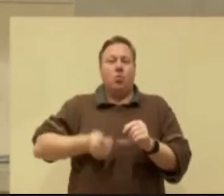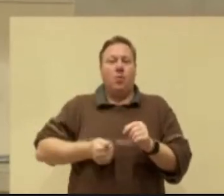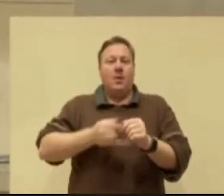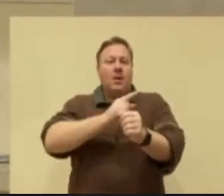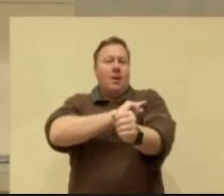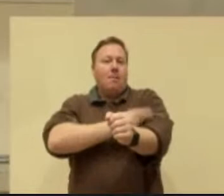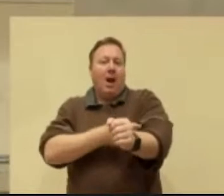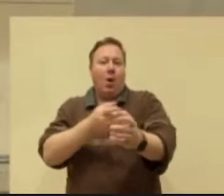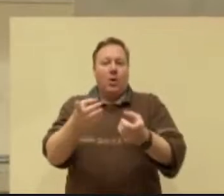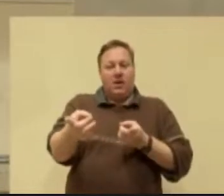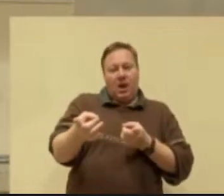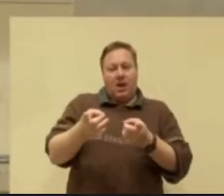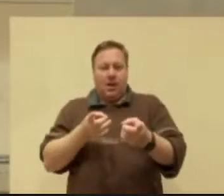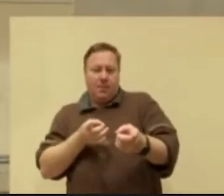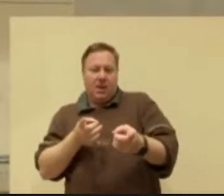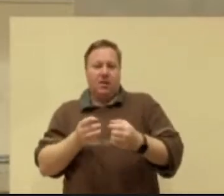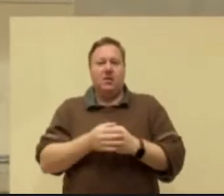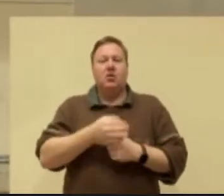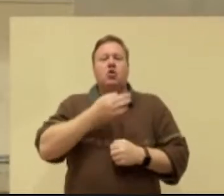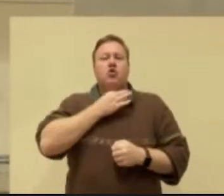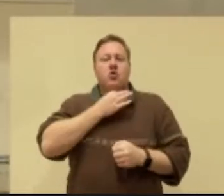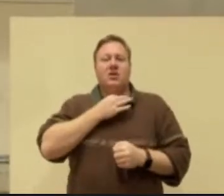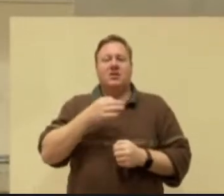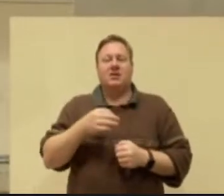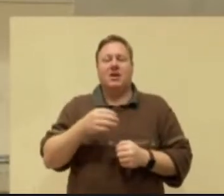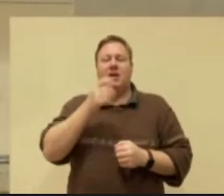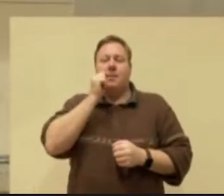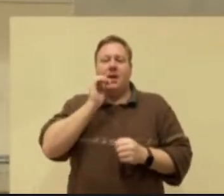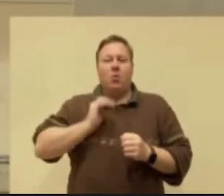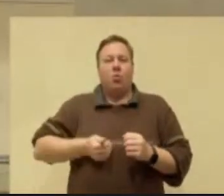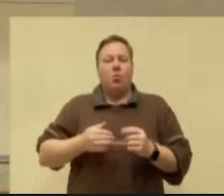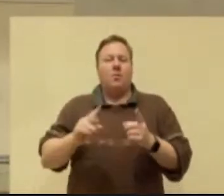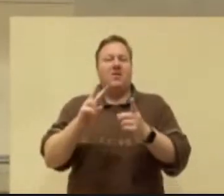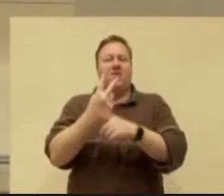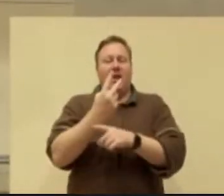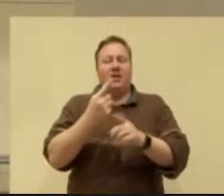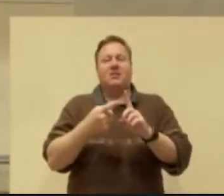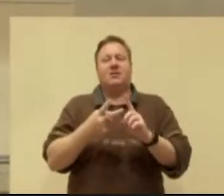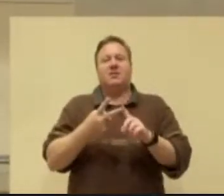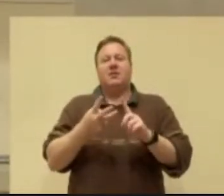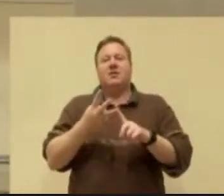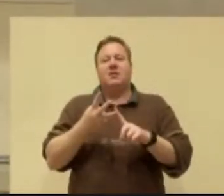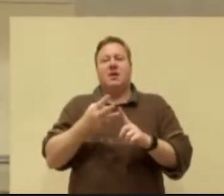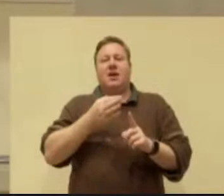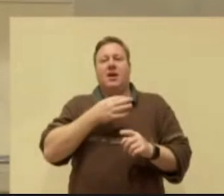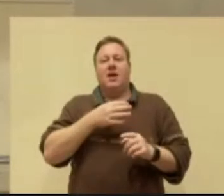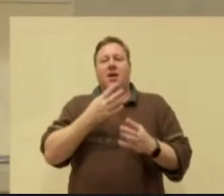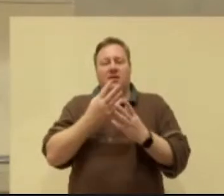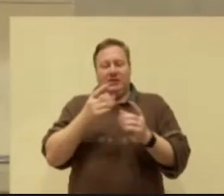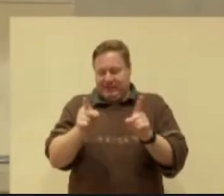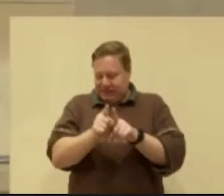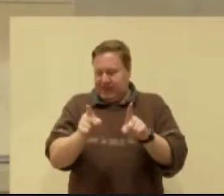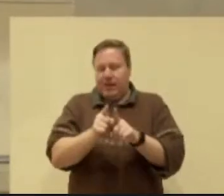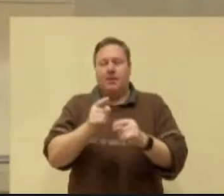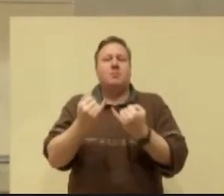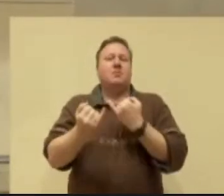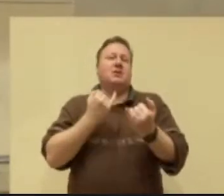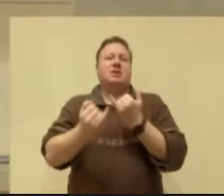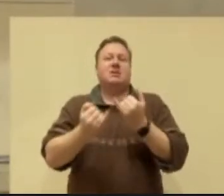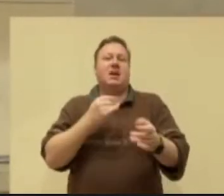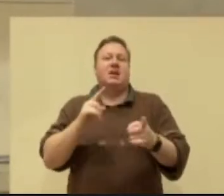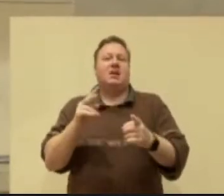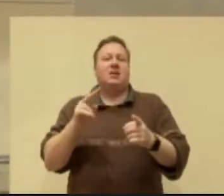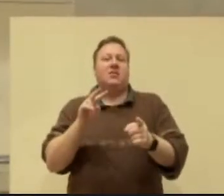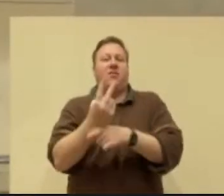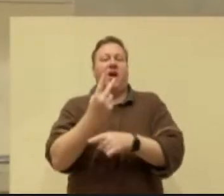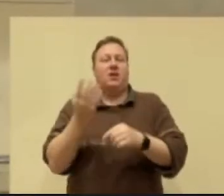risk on gender-based violence as well as sexual violence we assist them through this program through